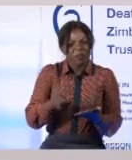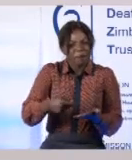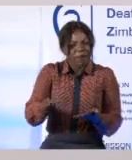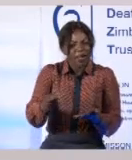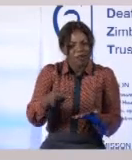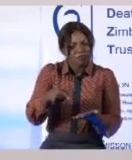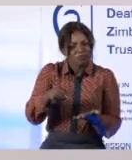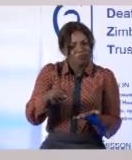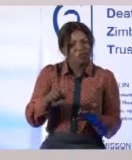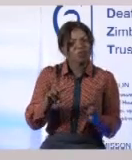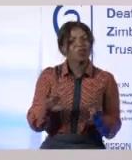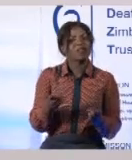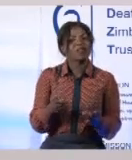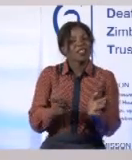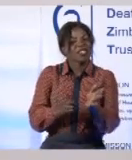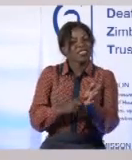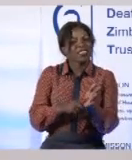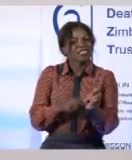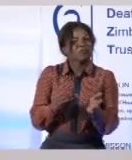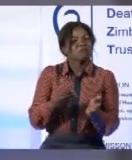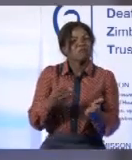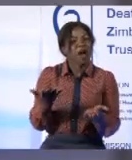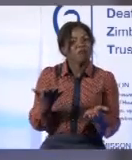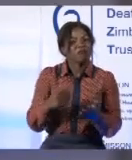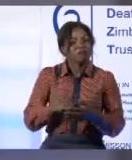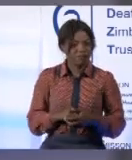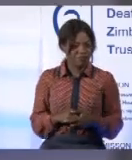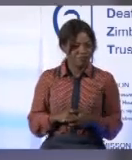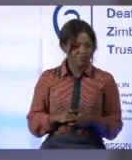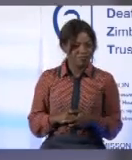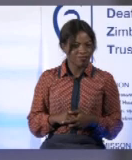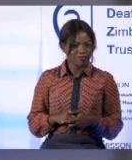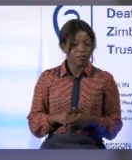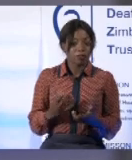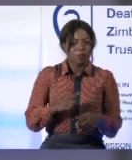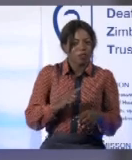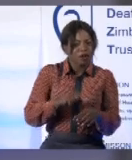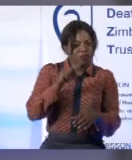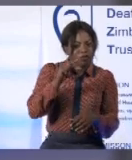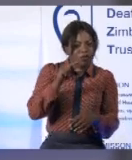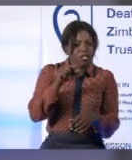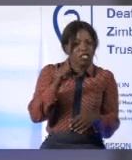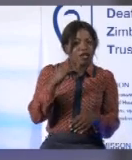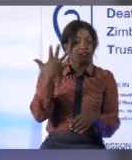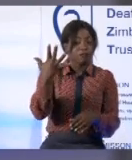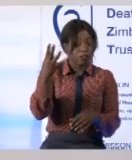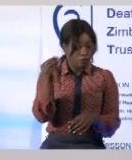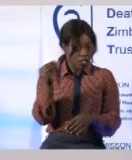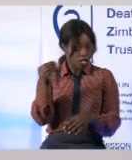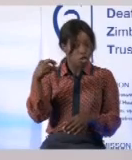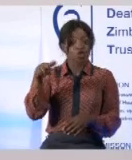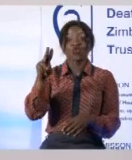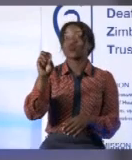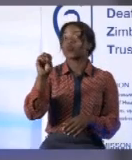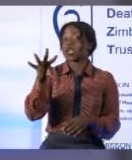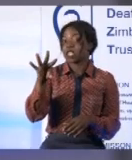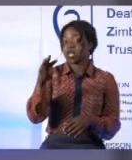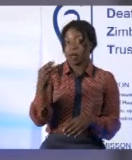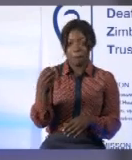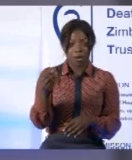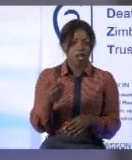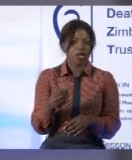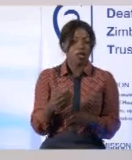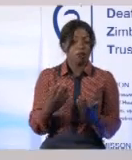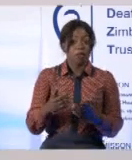you charge? What are the levels of different charges? For short times, 50 US. Ah! For night, it's